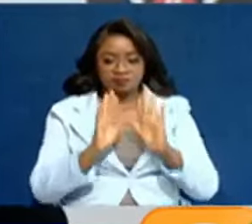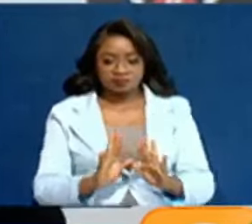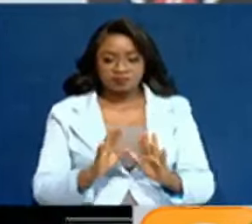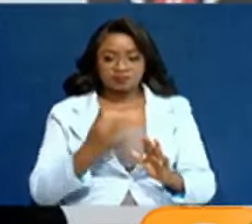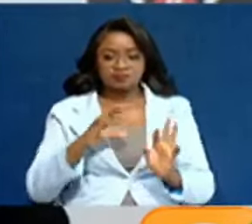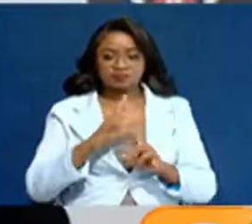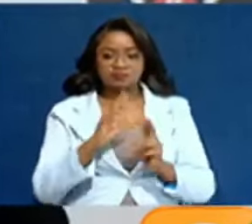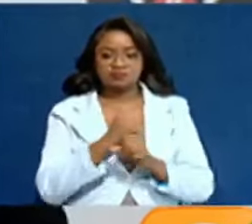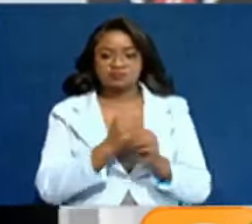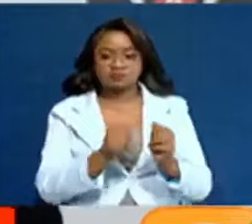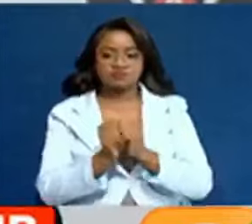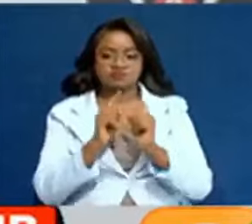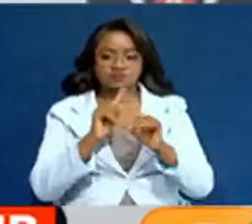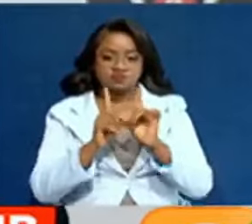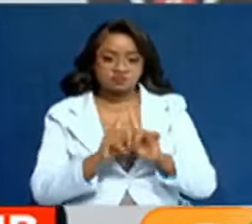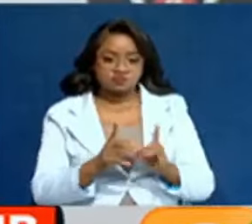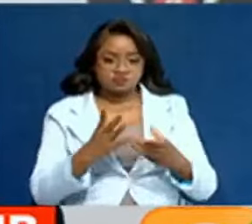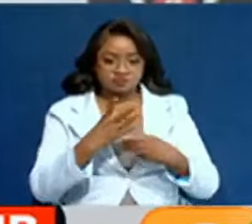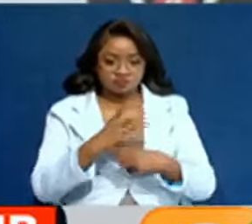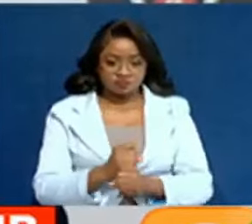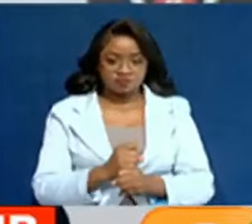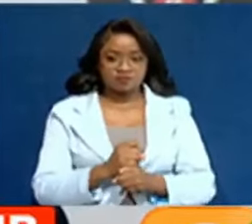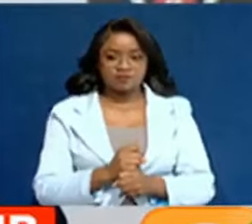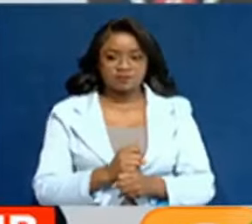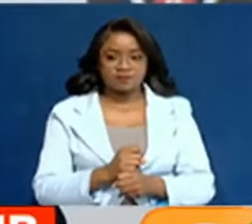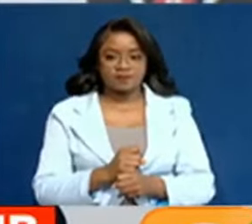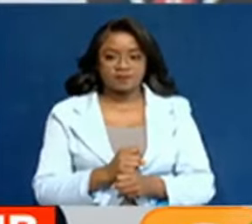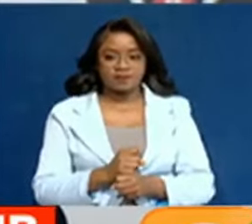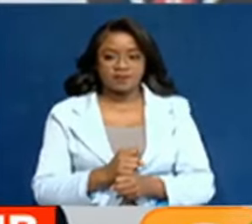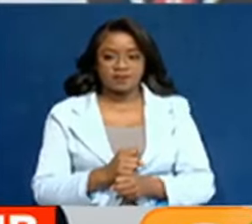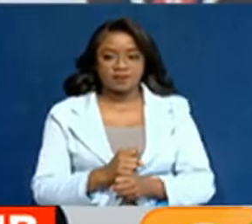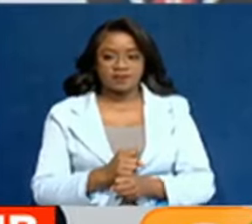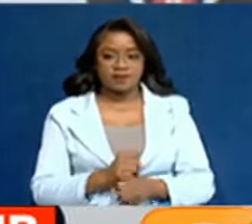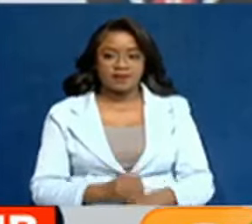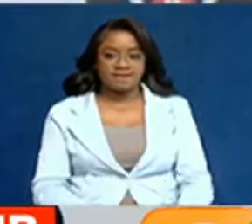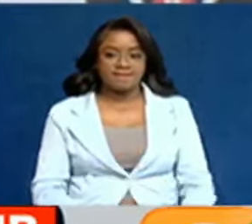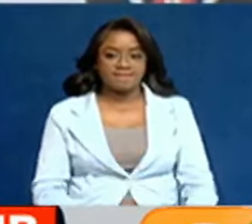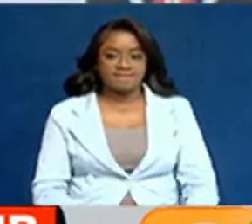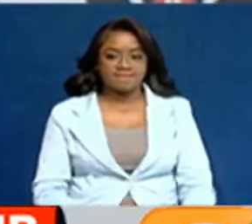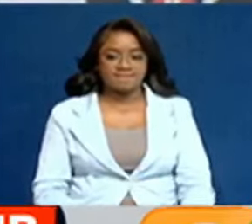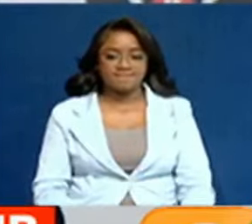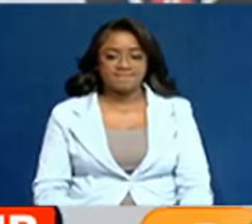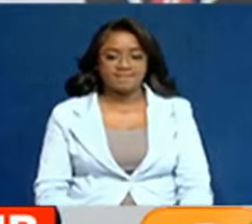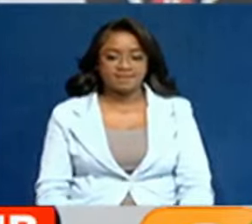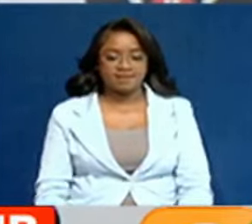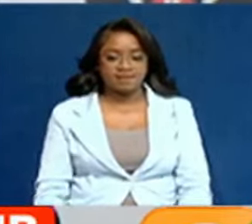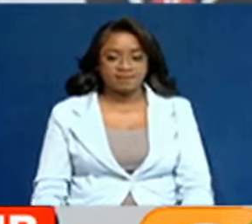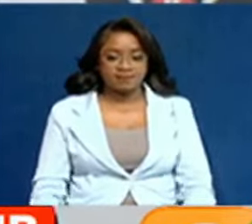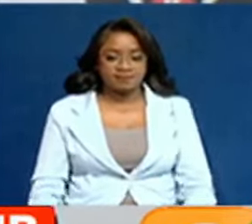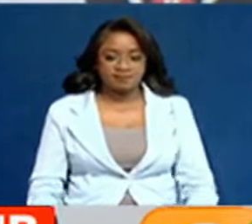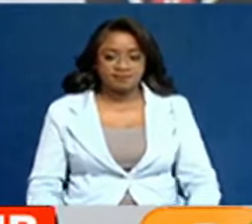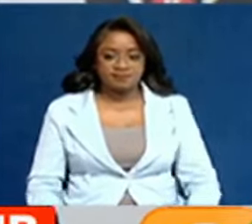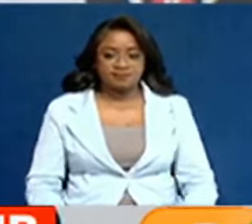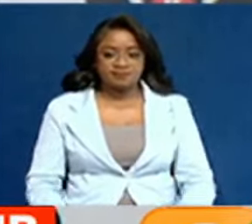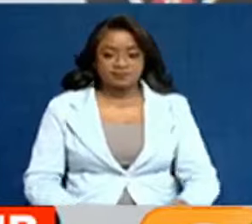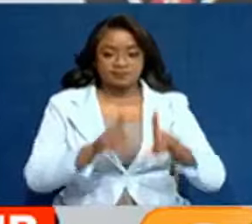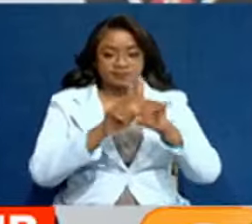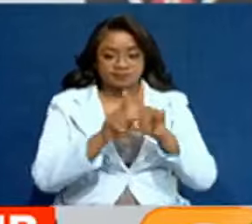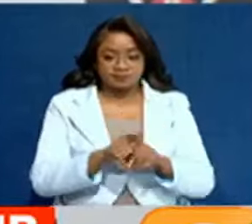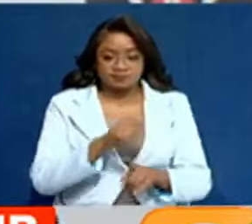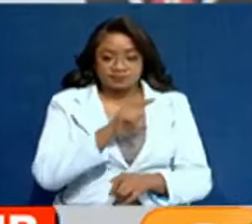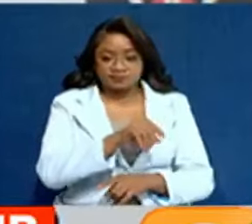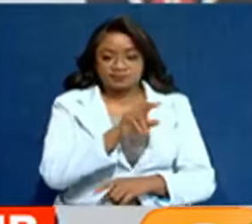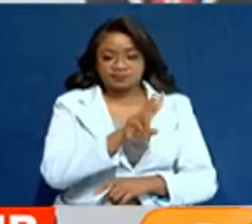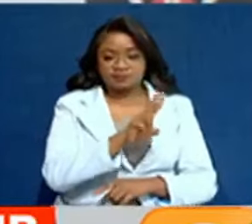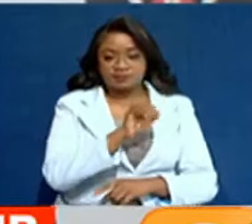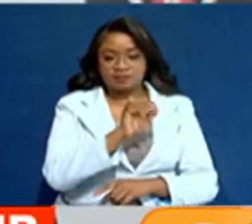different organizations. So this is just, you know, a good way to come into play. Basically, travel is